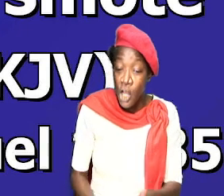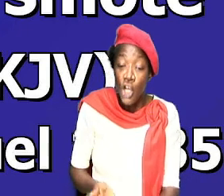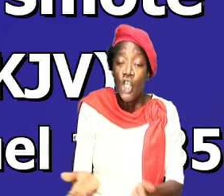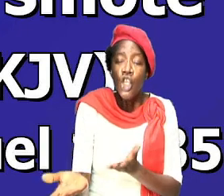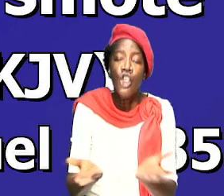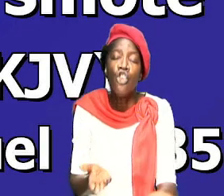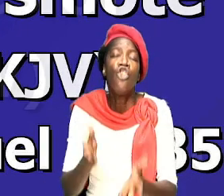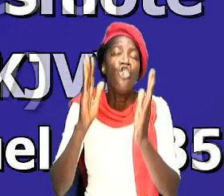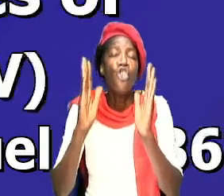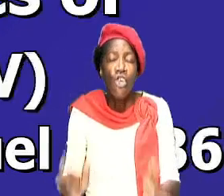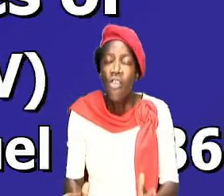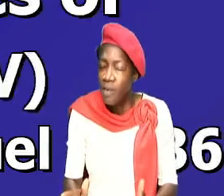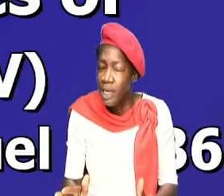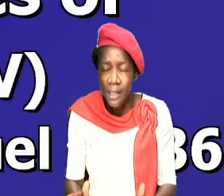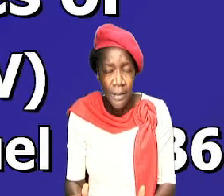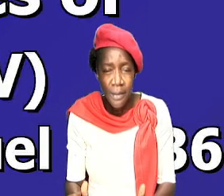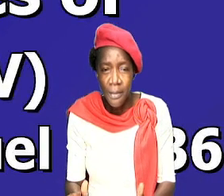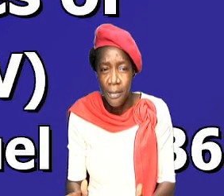servant